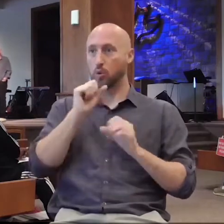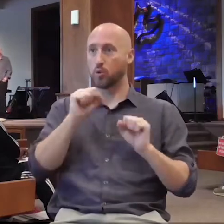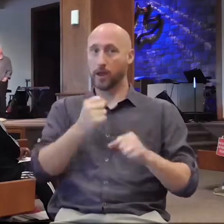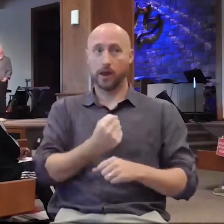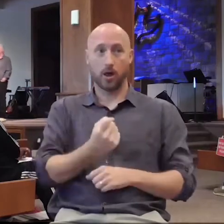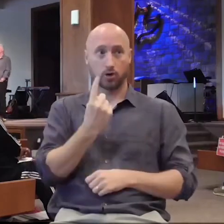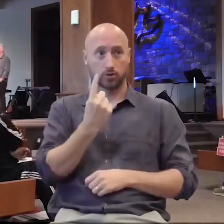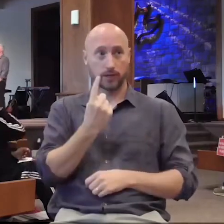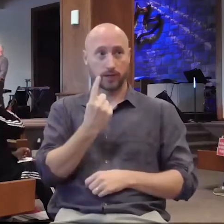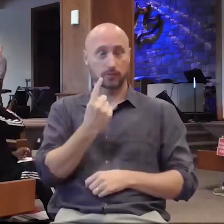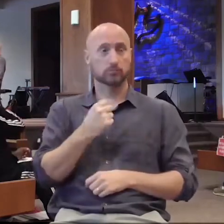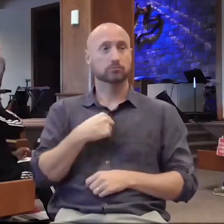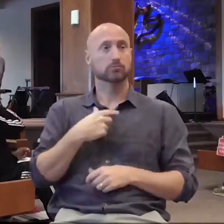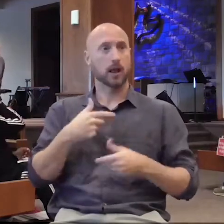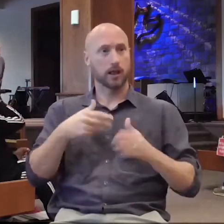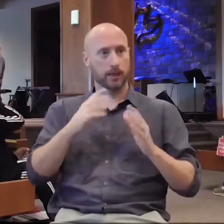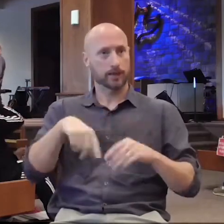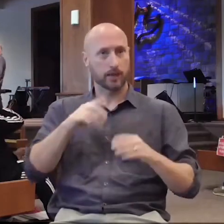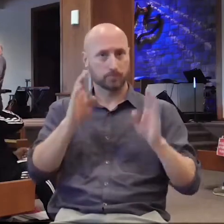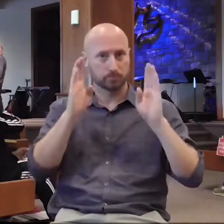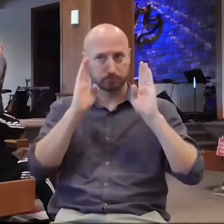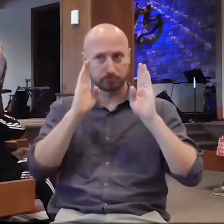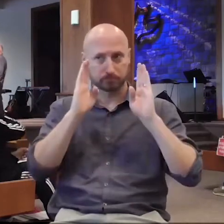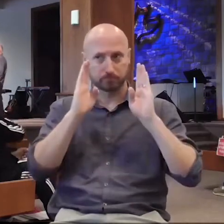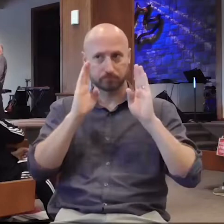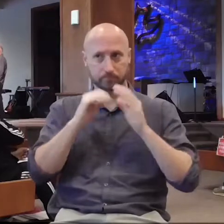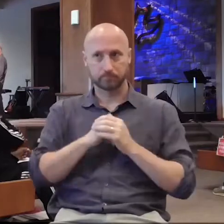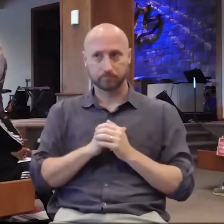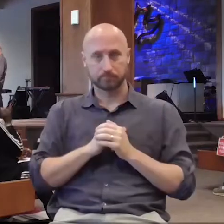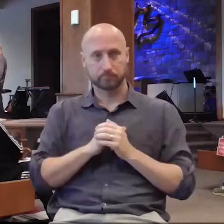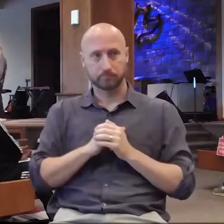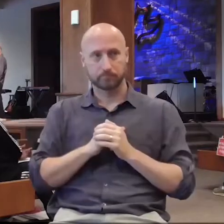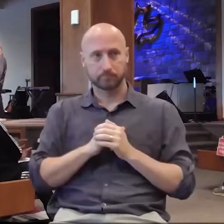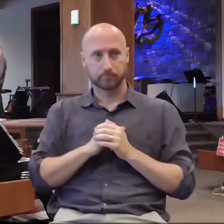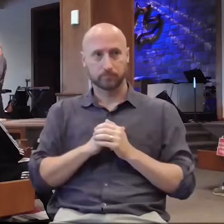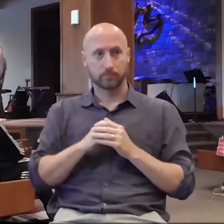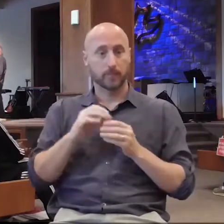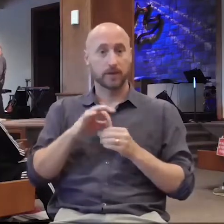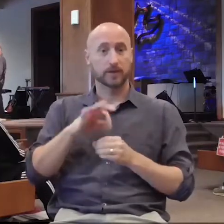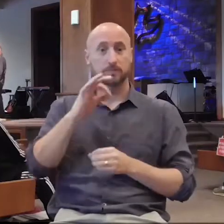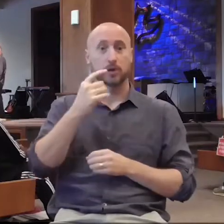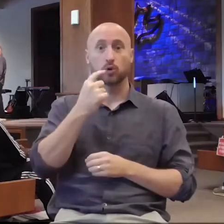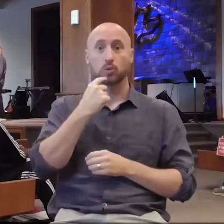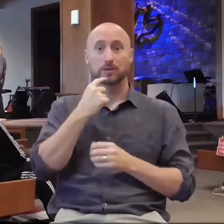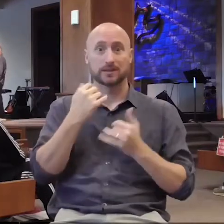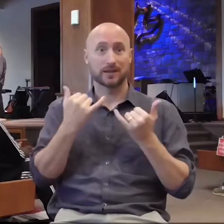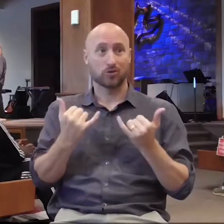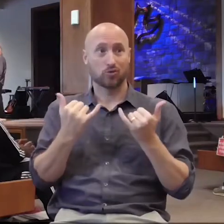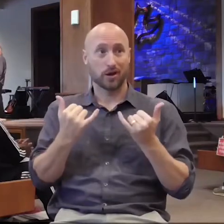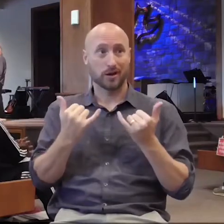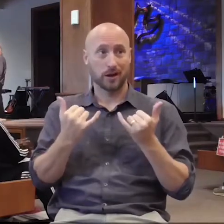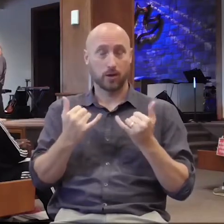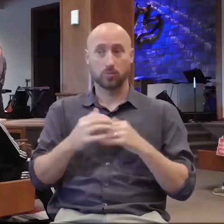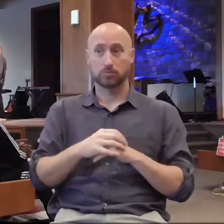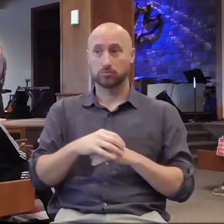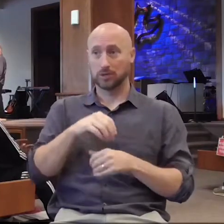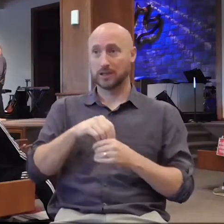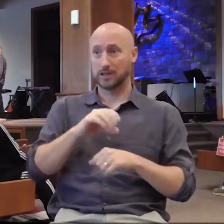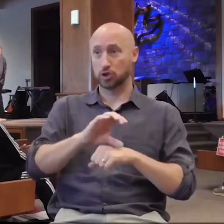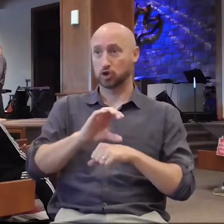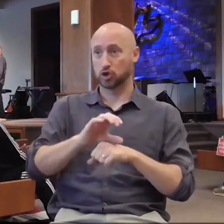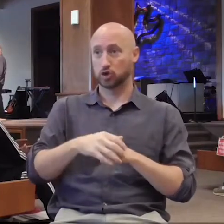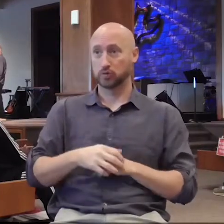be hearing constantly what the Spirit is presently saying to the